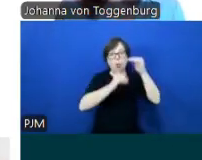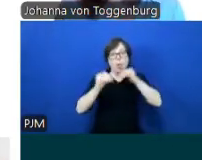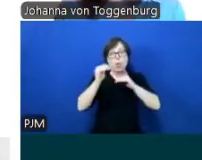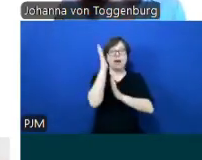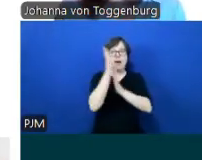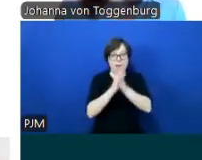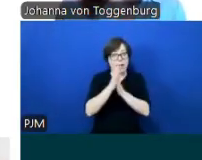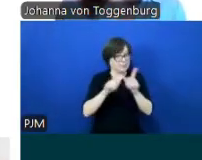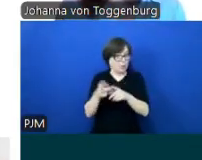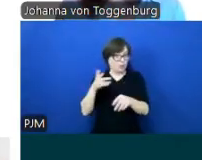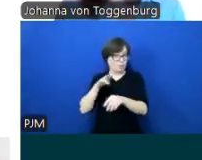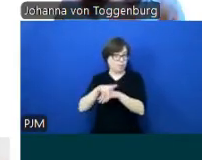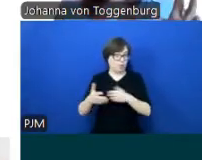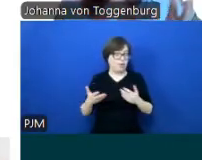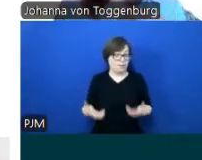corridors. And